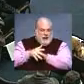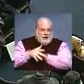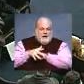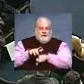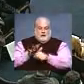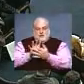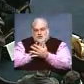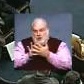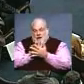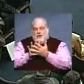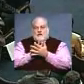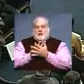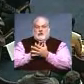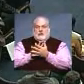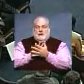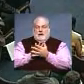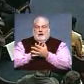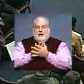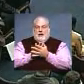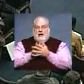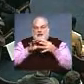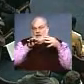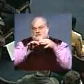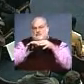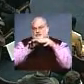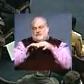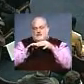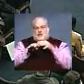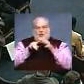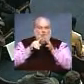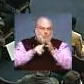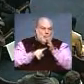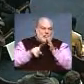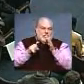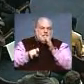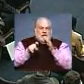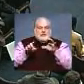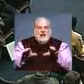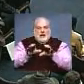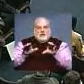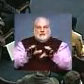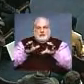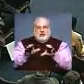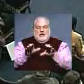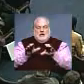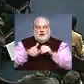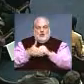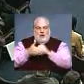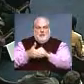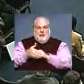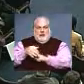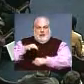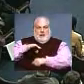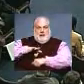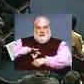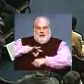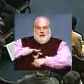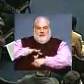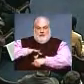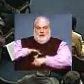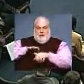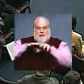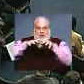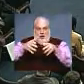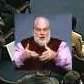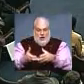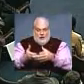the stacking effect, what improvements are needed. And then when we have our meetings in